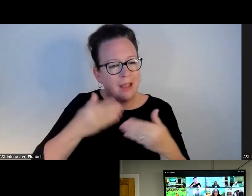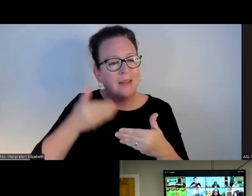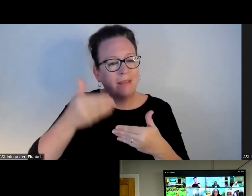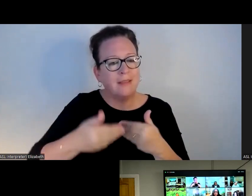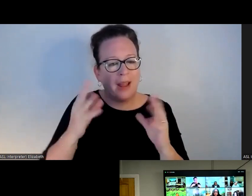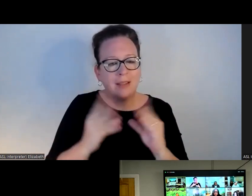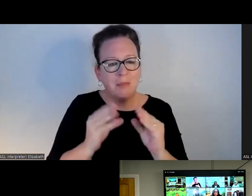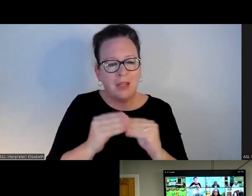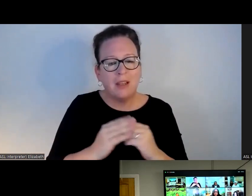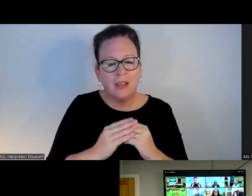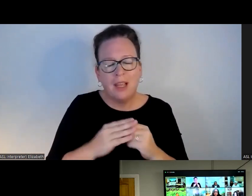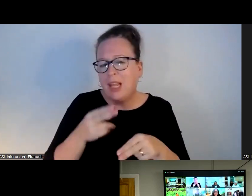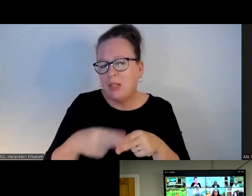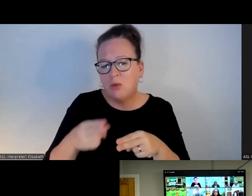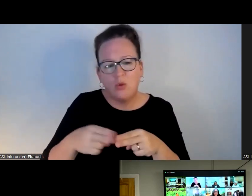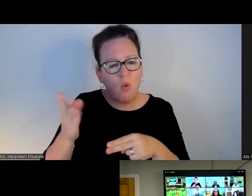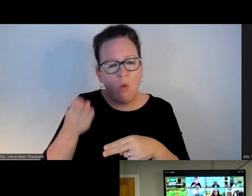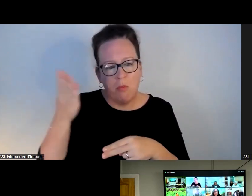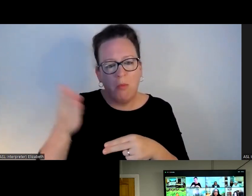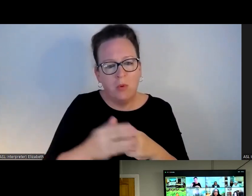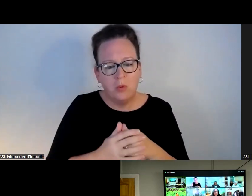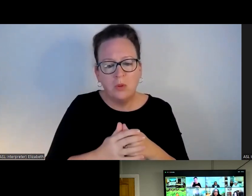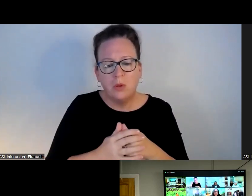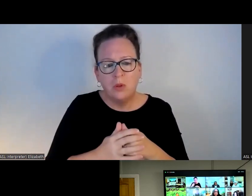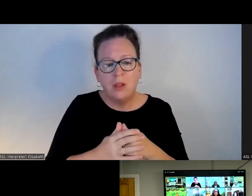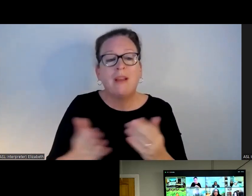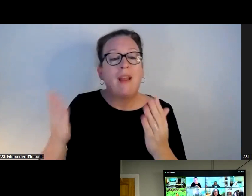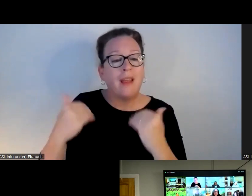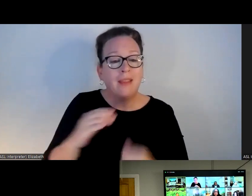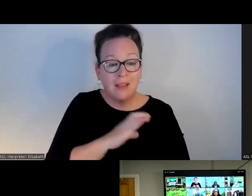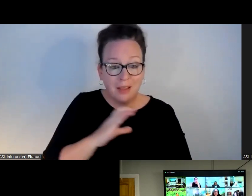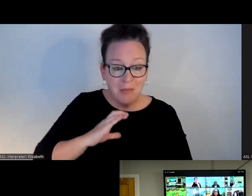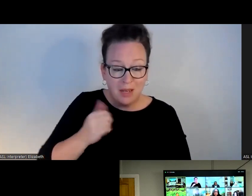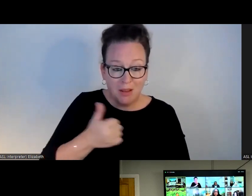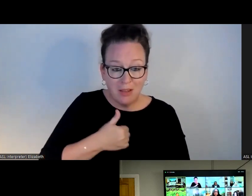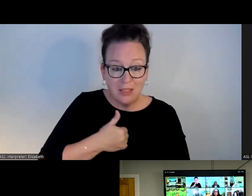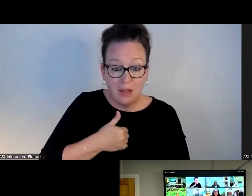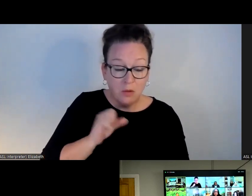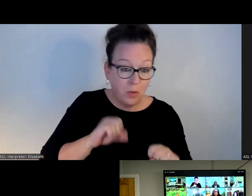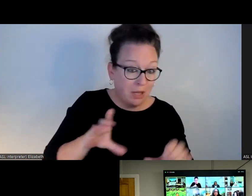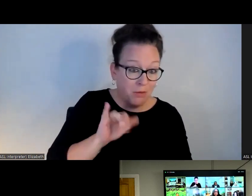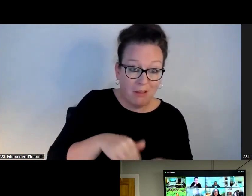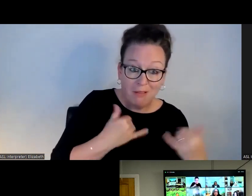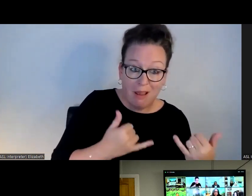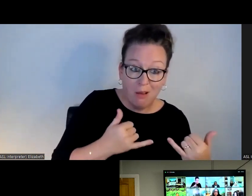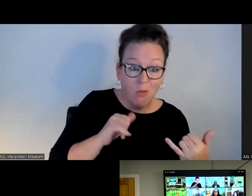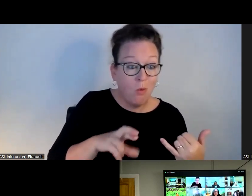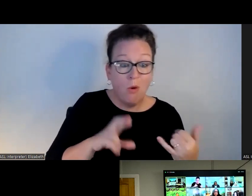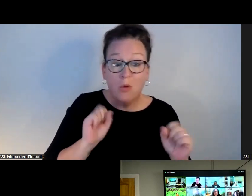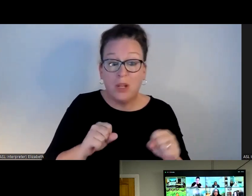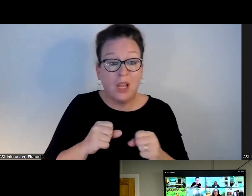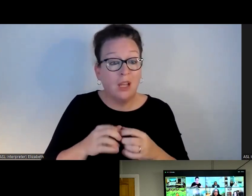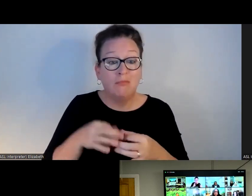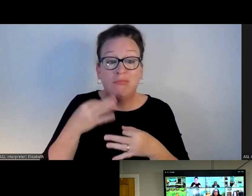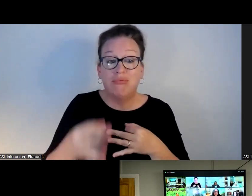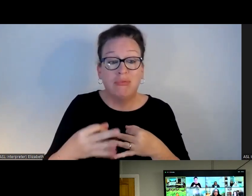very short proposal. And then the committee, we could do that now, or we could also push that to the next meeting